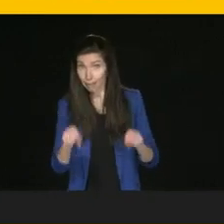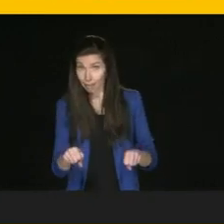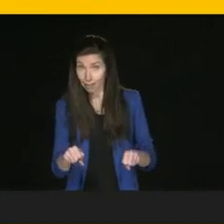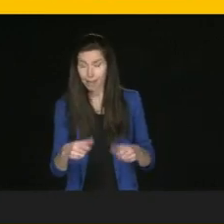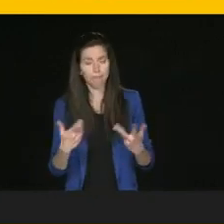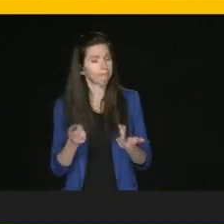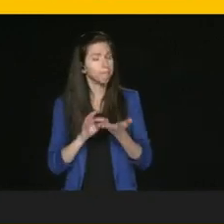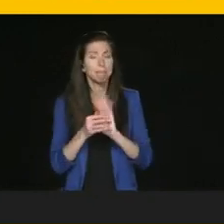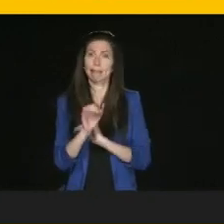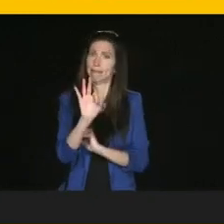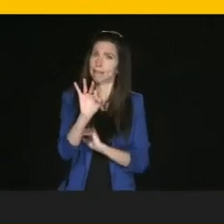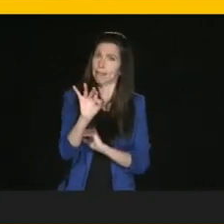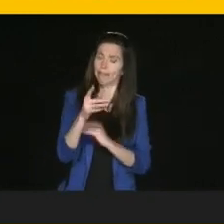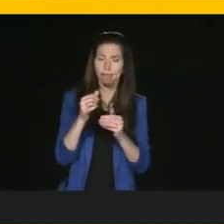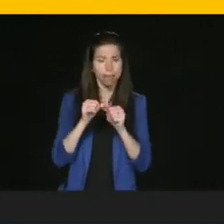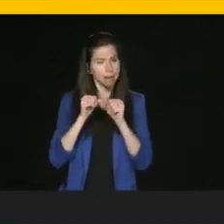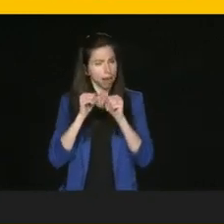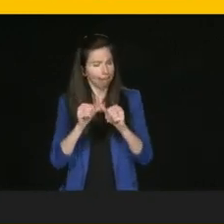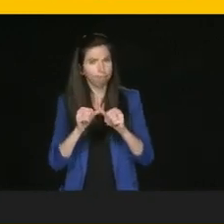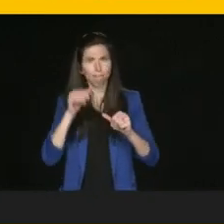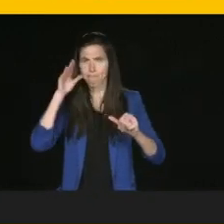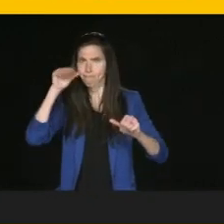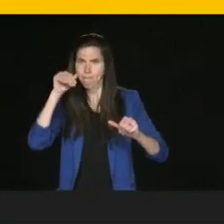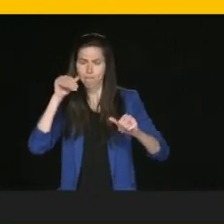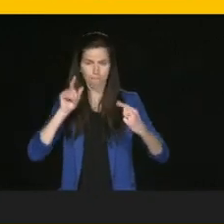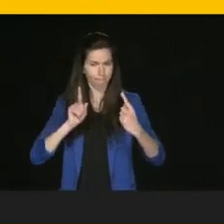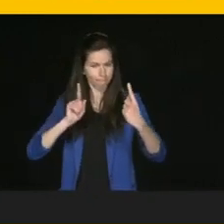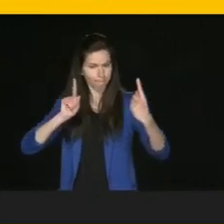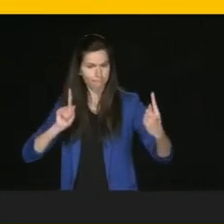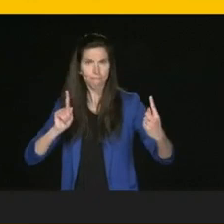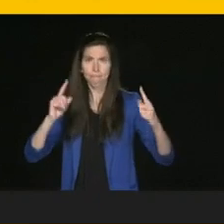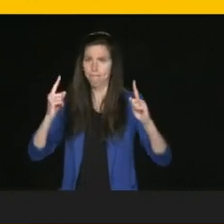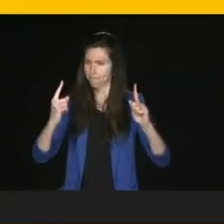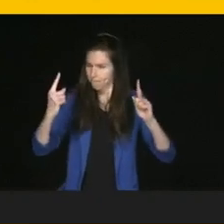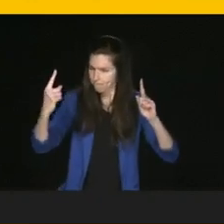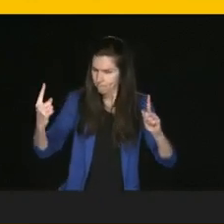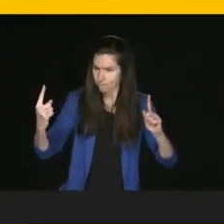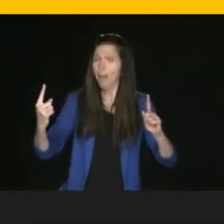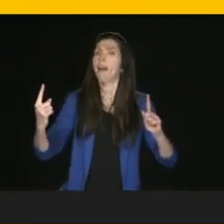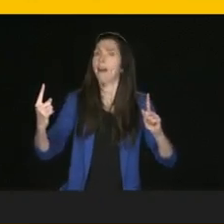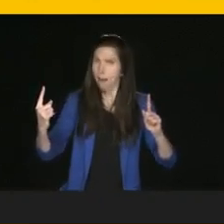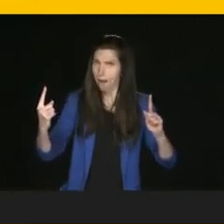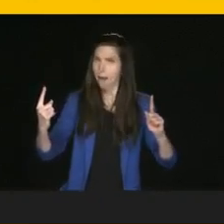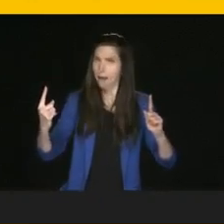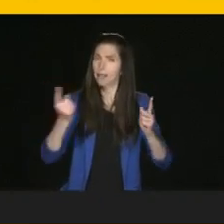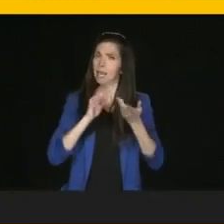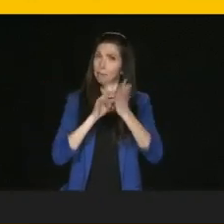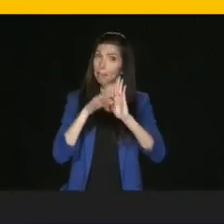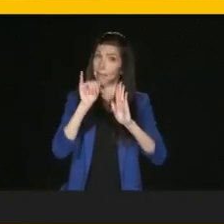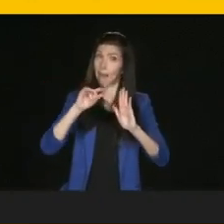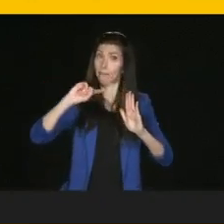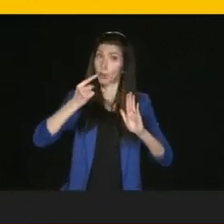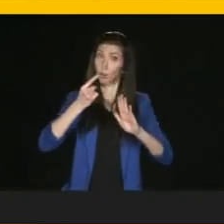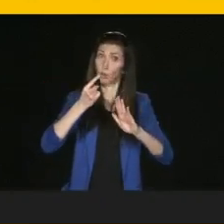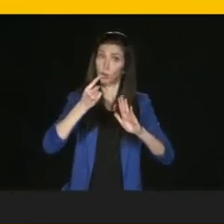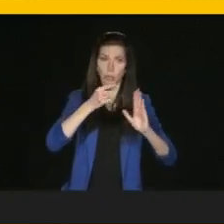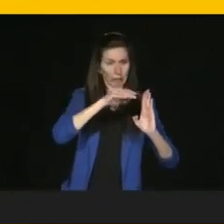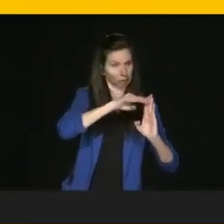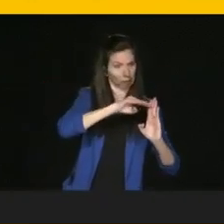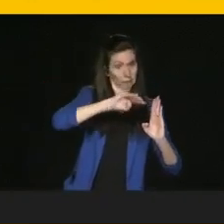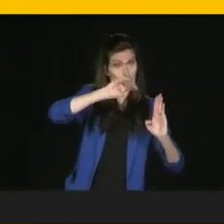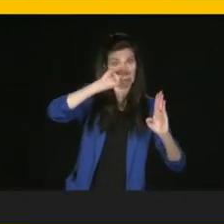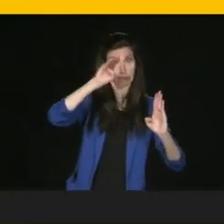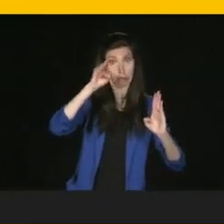distancing, the first wave may end in the summer. So that's number one, question number